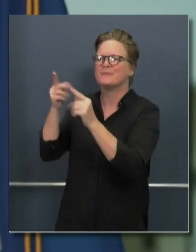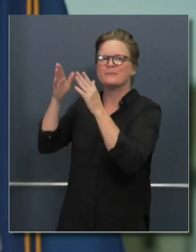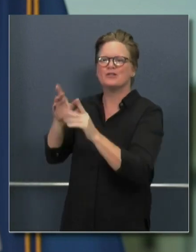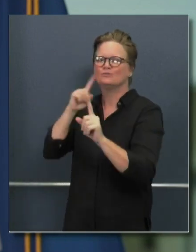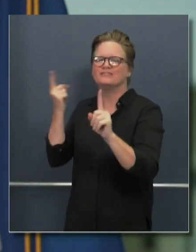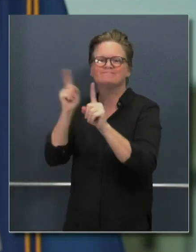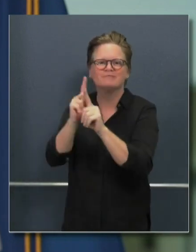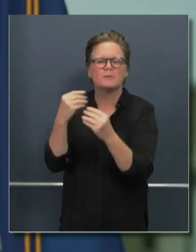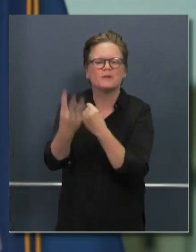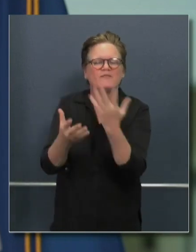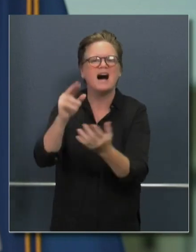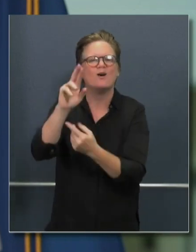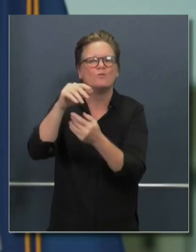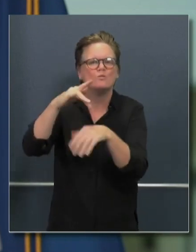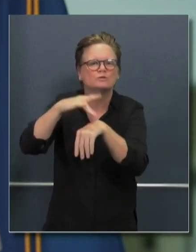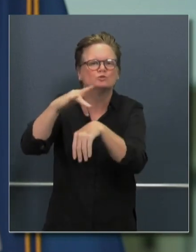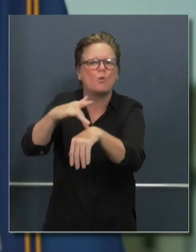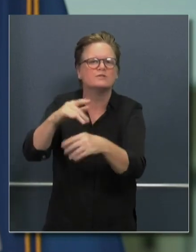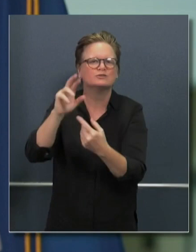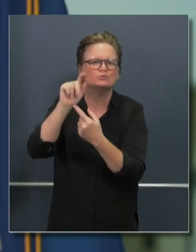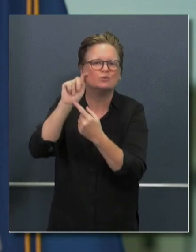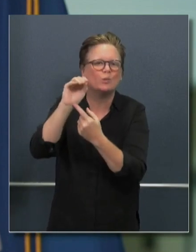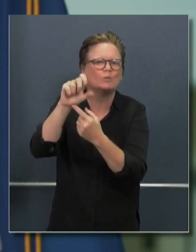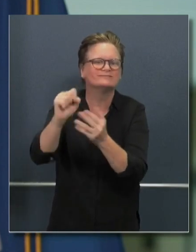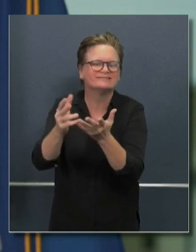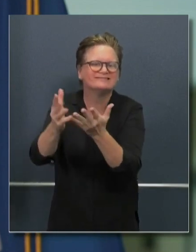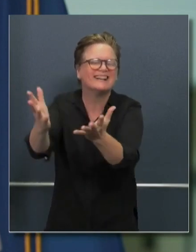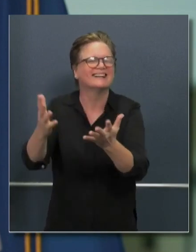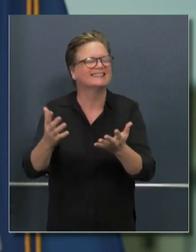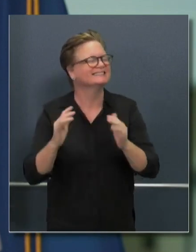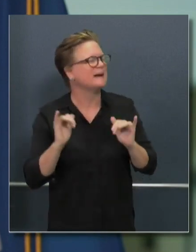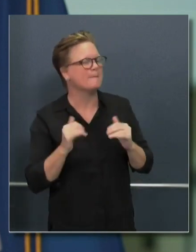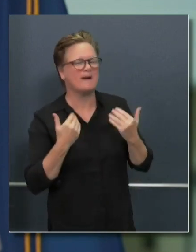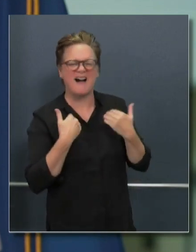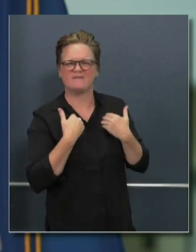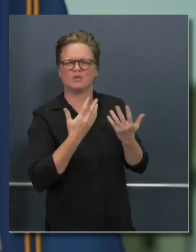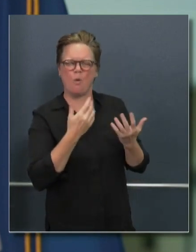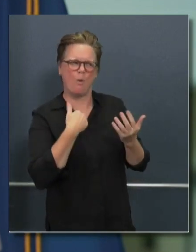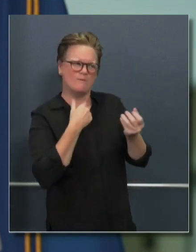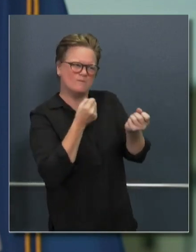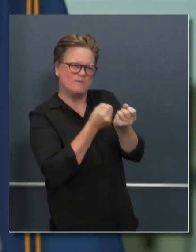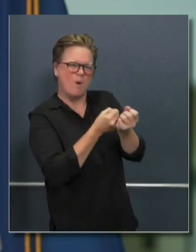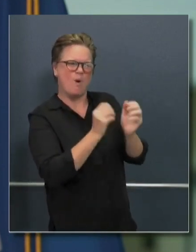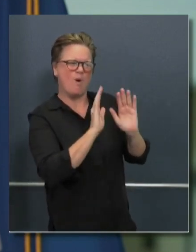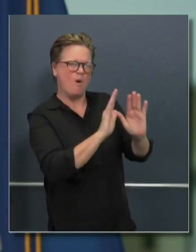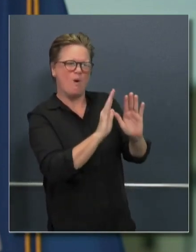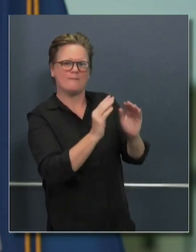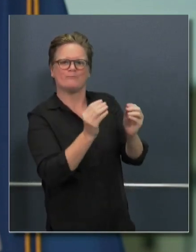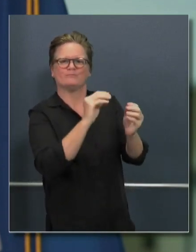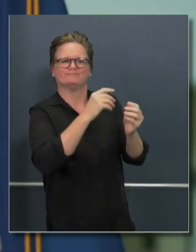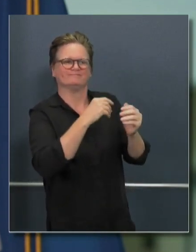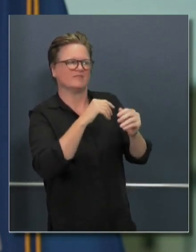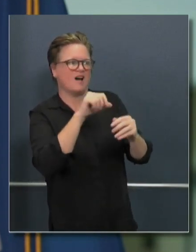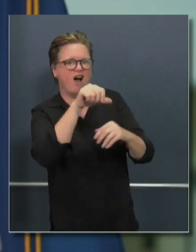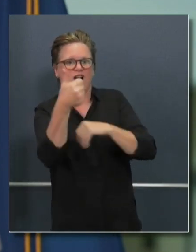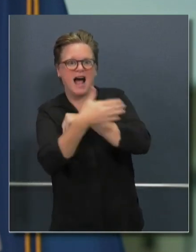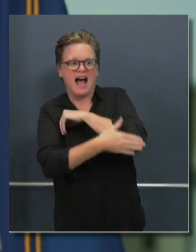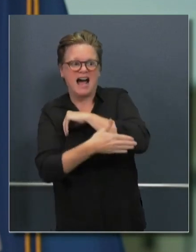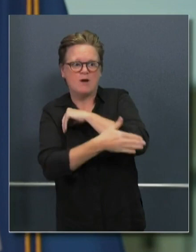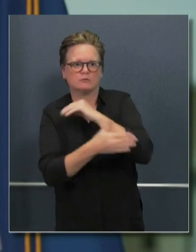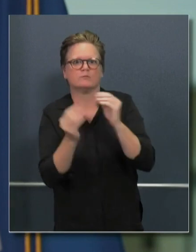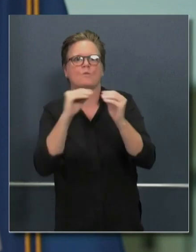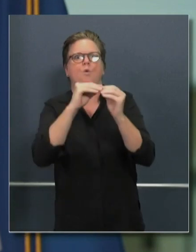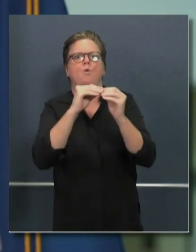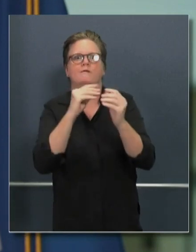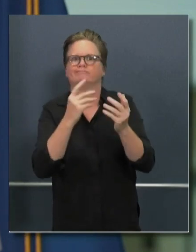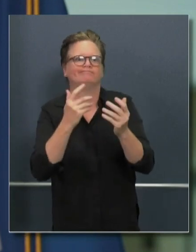we are augmenting that through partnership with UCSF and UCLA, updating training protocols, standardizing them across the state of California.